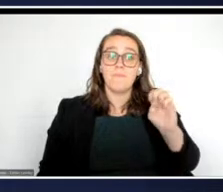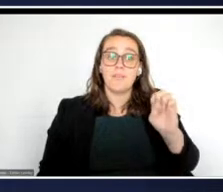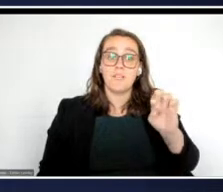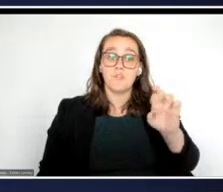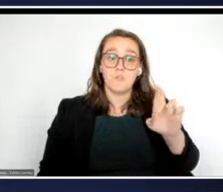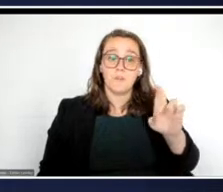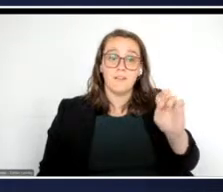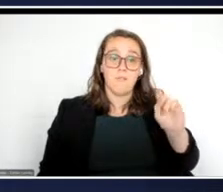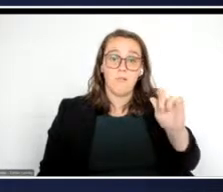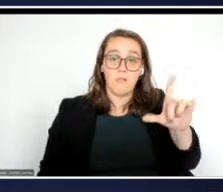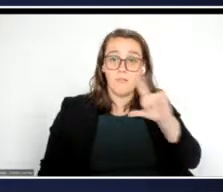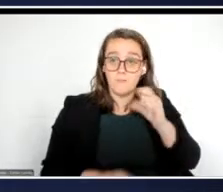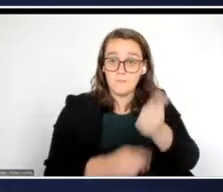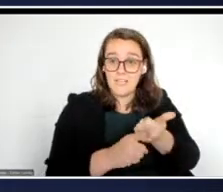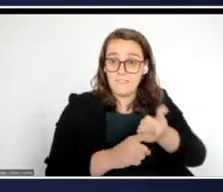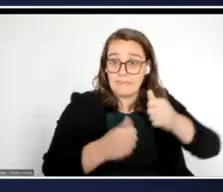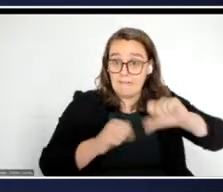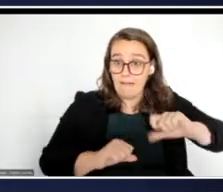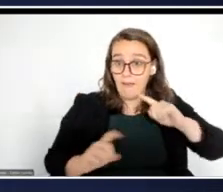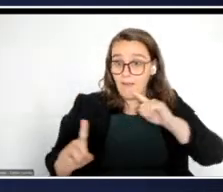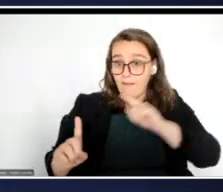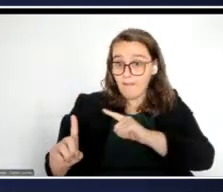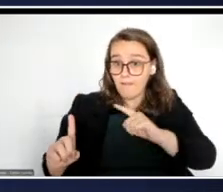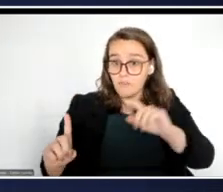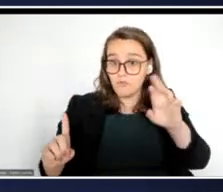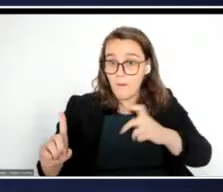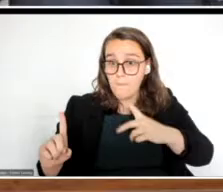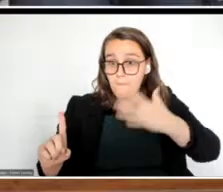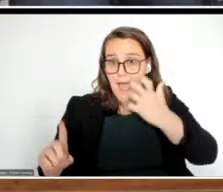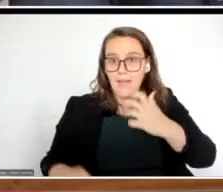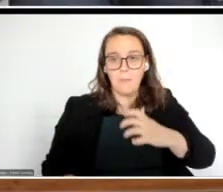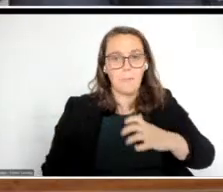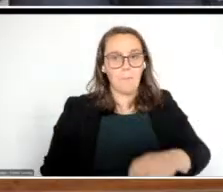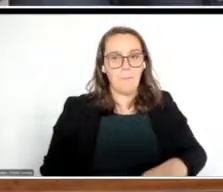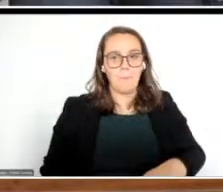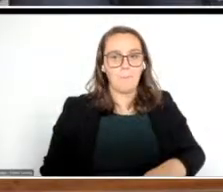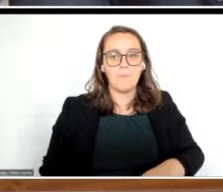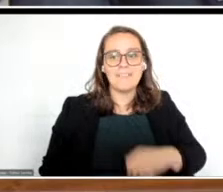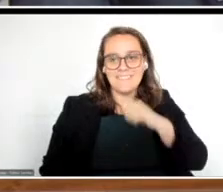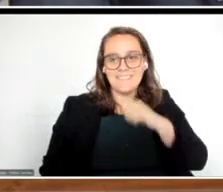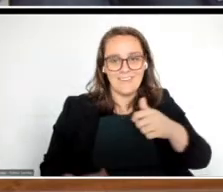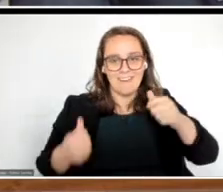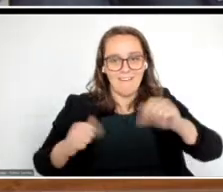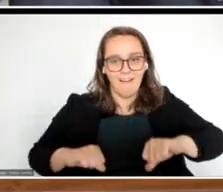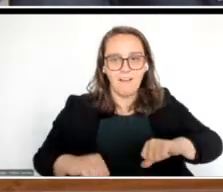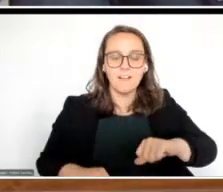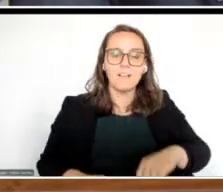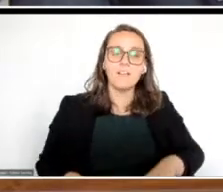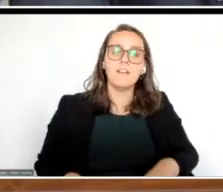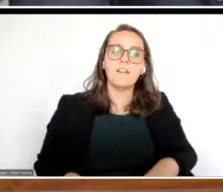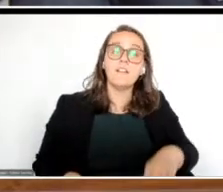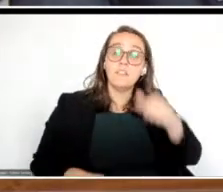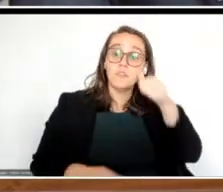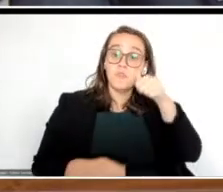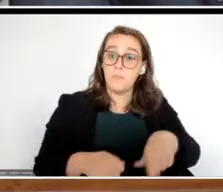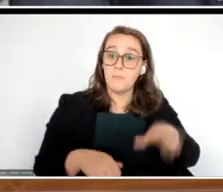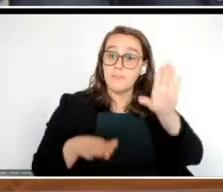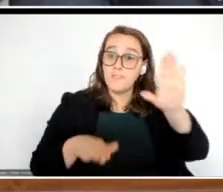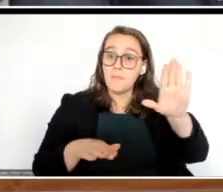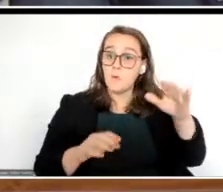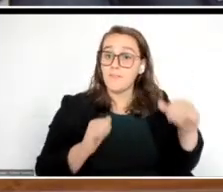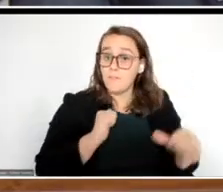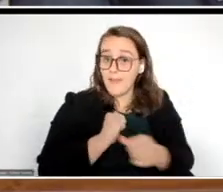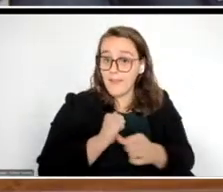irate. That, of course, corresponds closely with the testimony you saw this summer from Cassidy Hutchinson, a Metropolitan